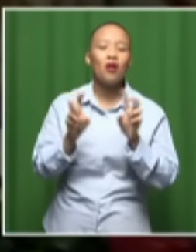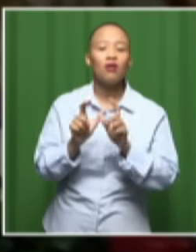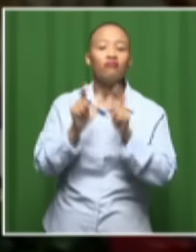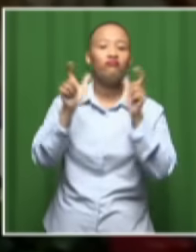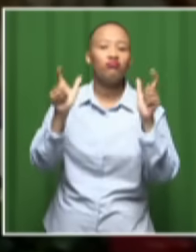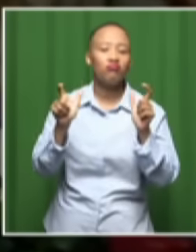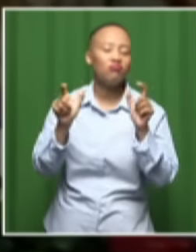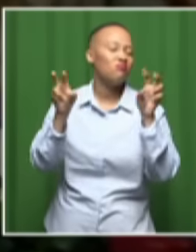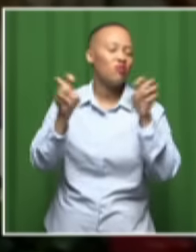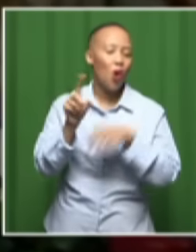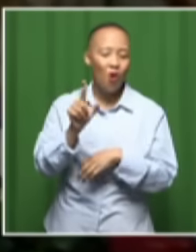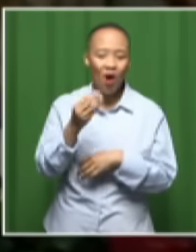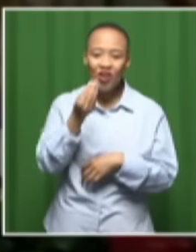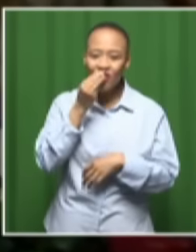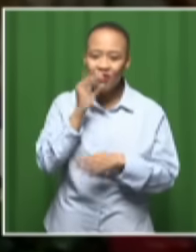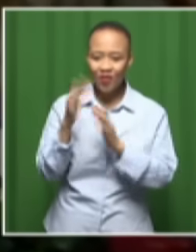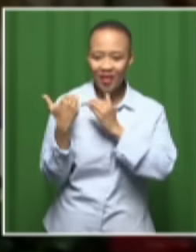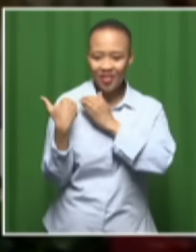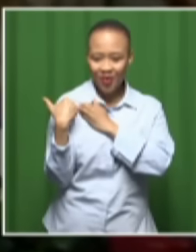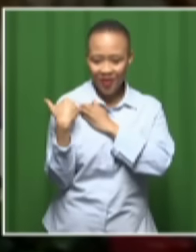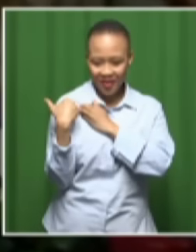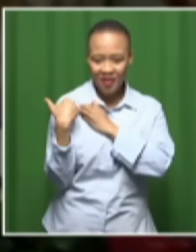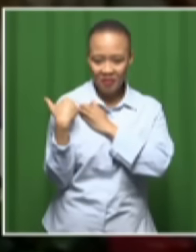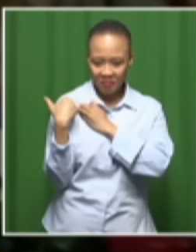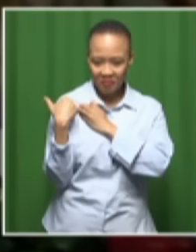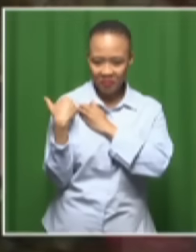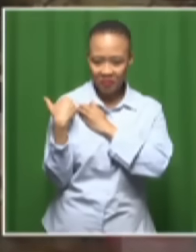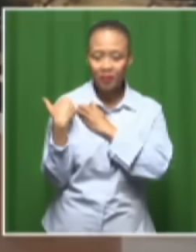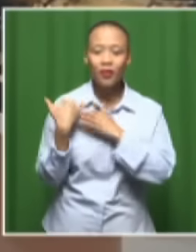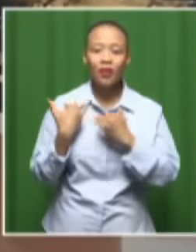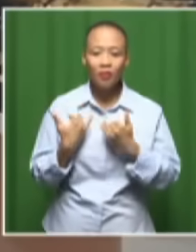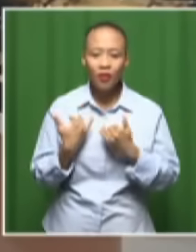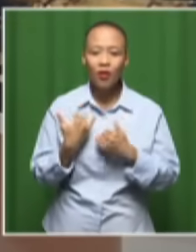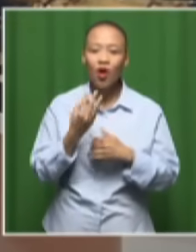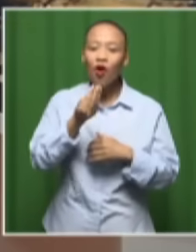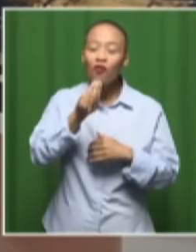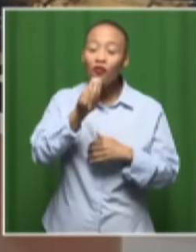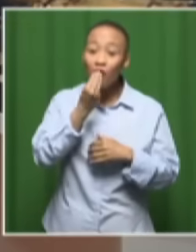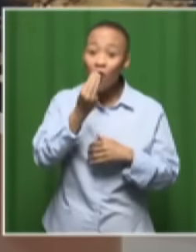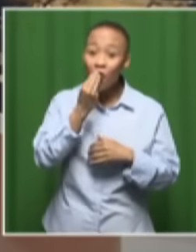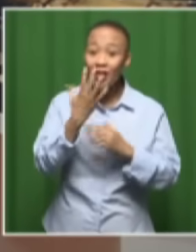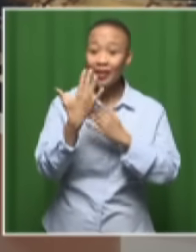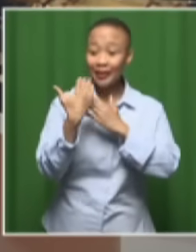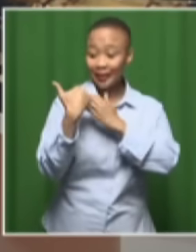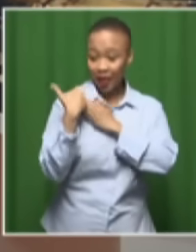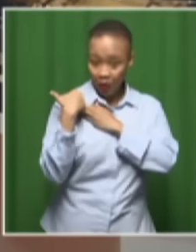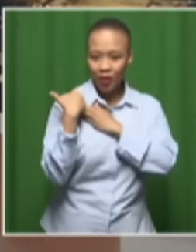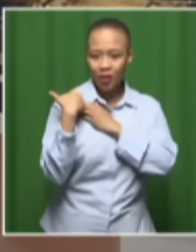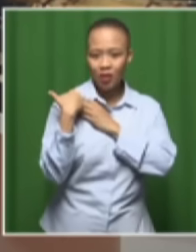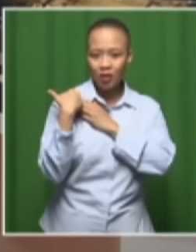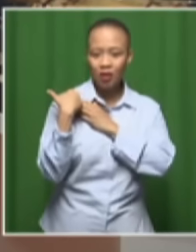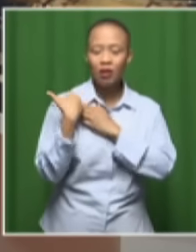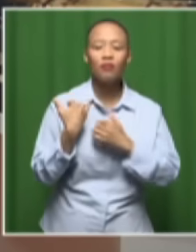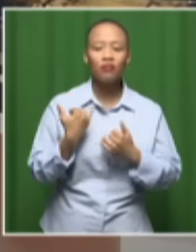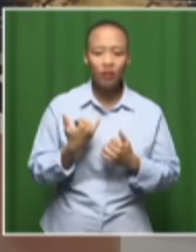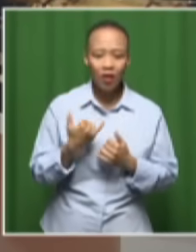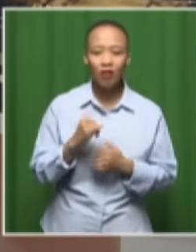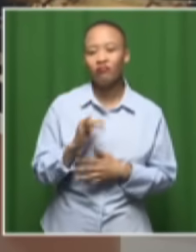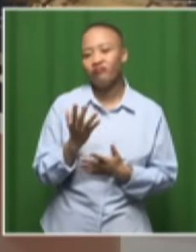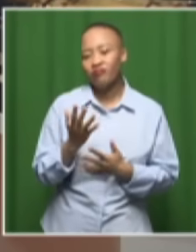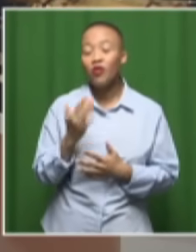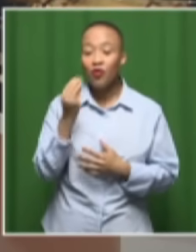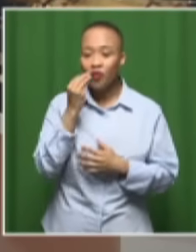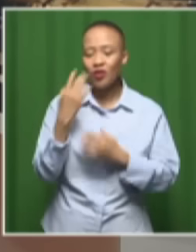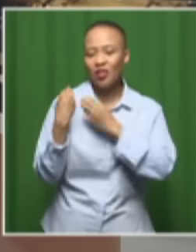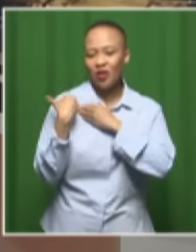food insecurity, and it's not insecurity, it's food security. But I think we get the message. Food security in South